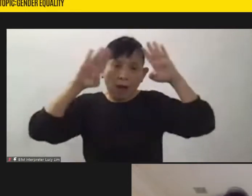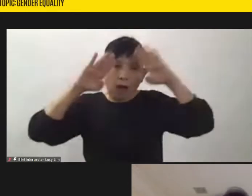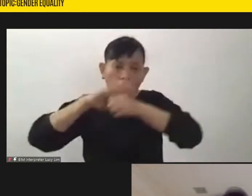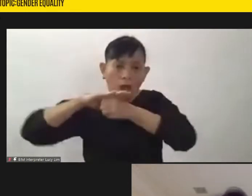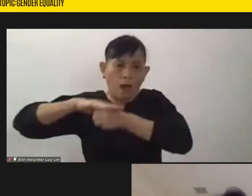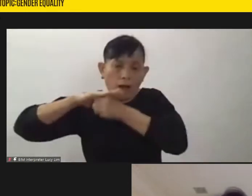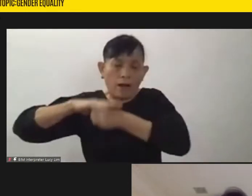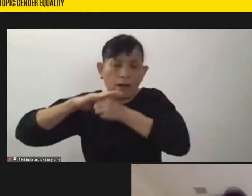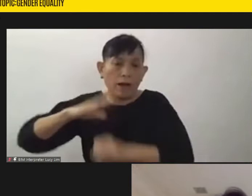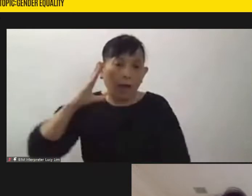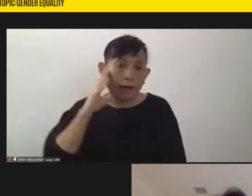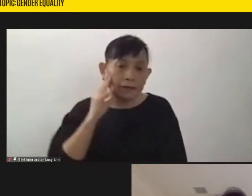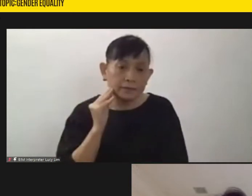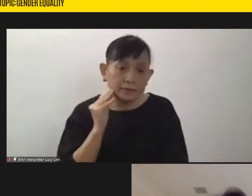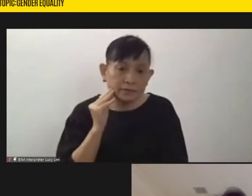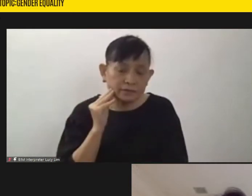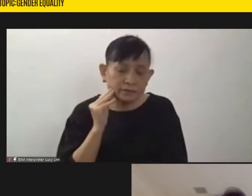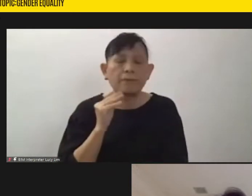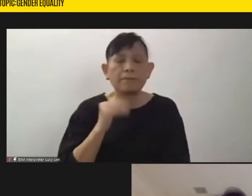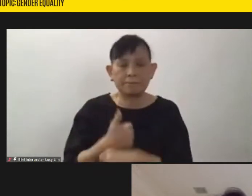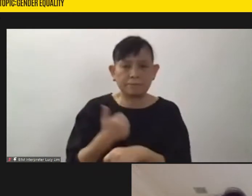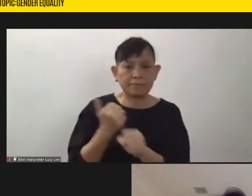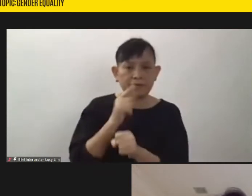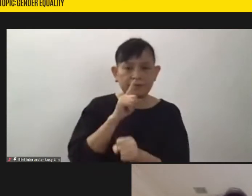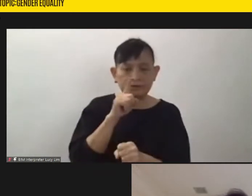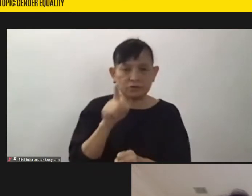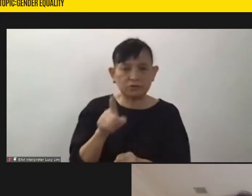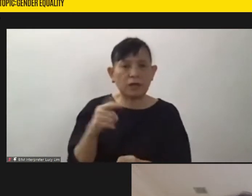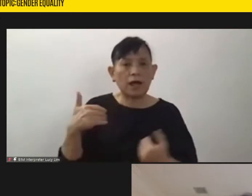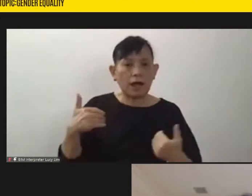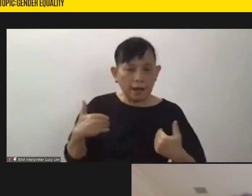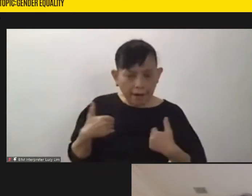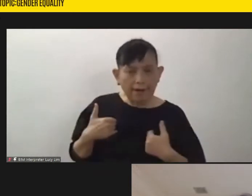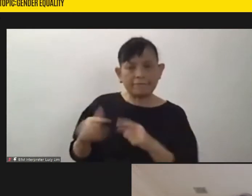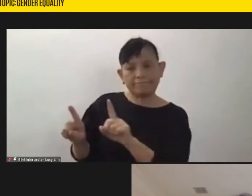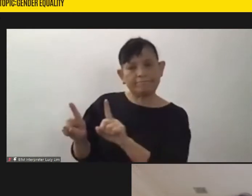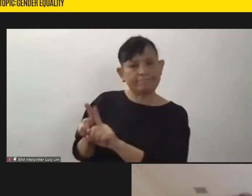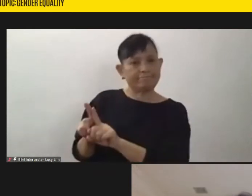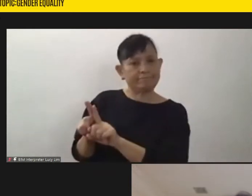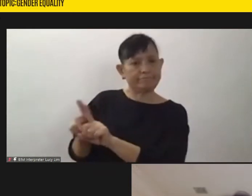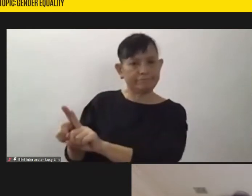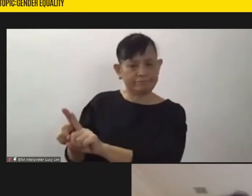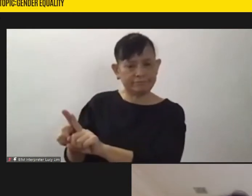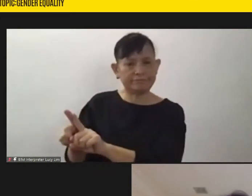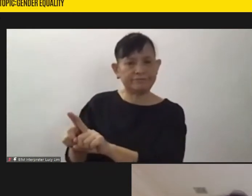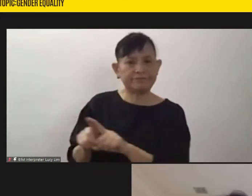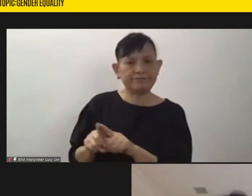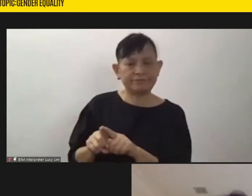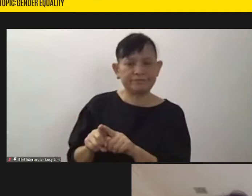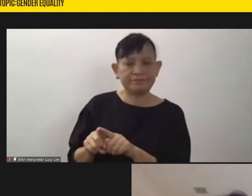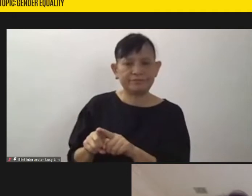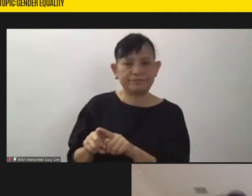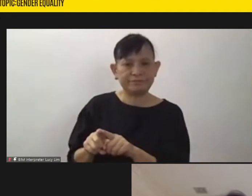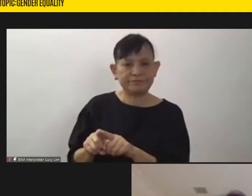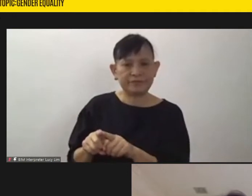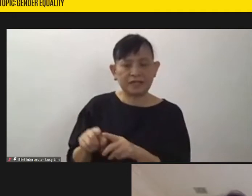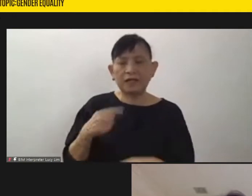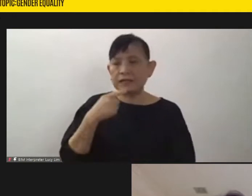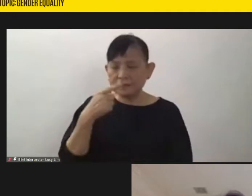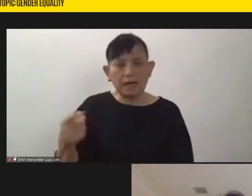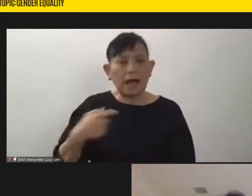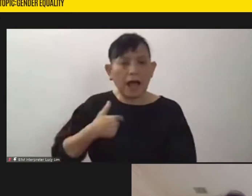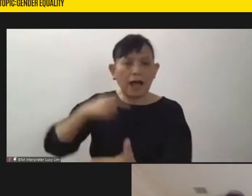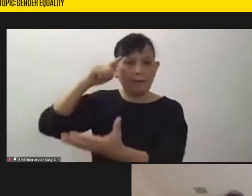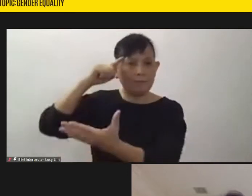itself. You need to ensure that you are there to support them. And even if you just, like, you know, tweet out believe survivors, or you just tell them, I believe